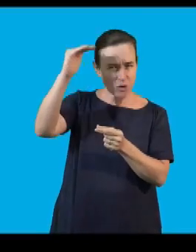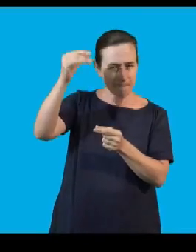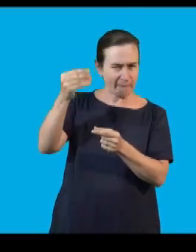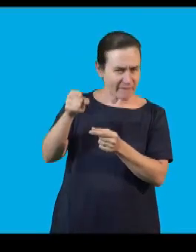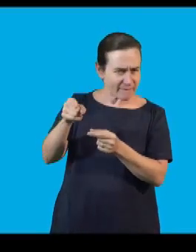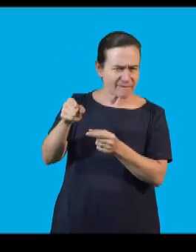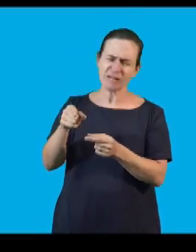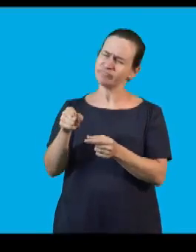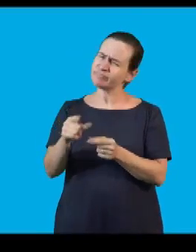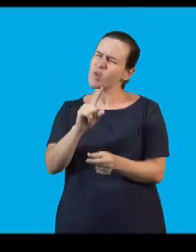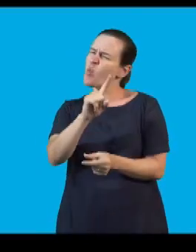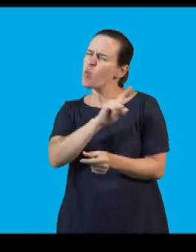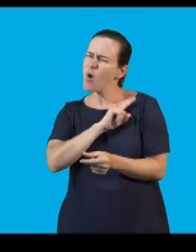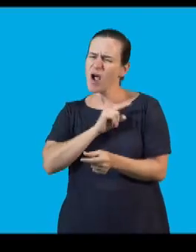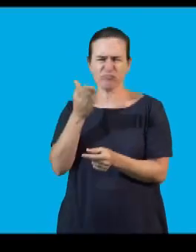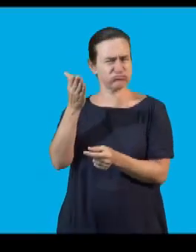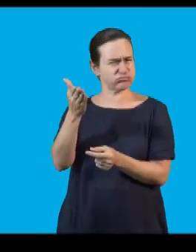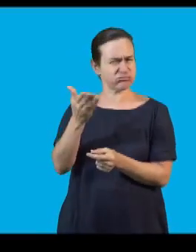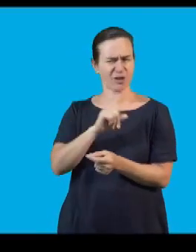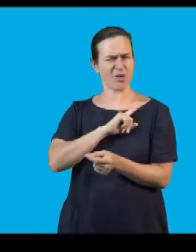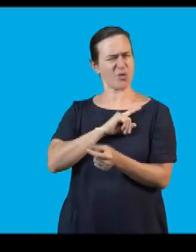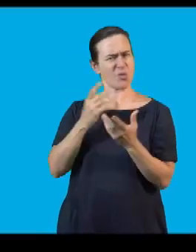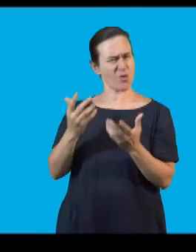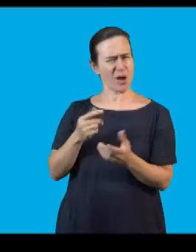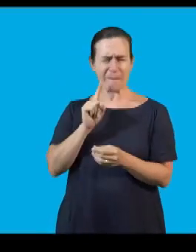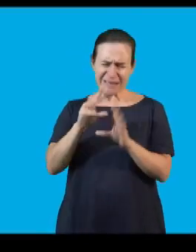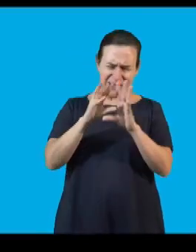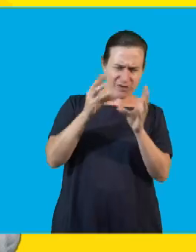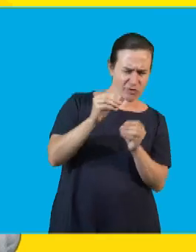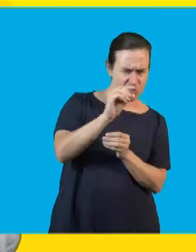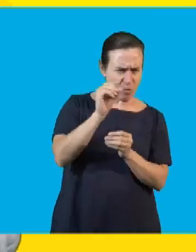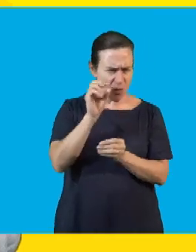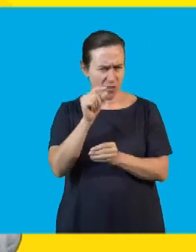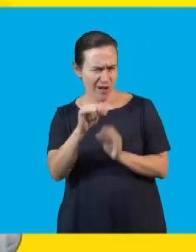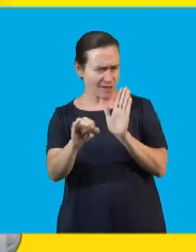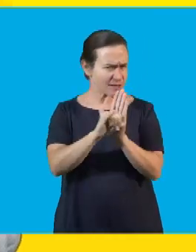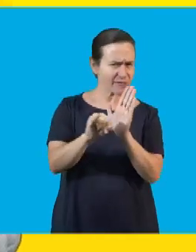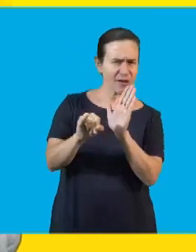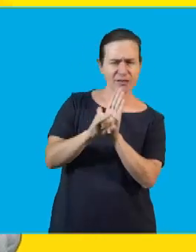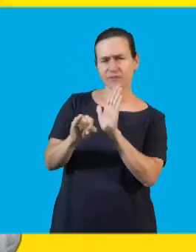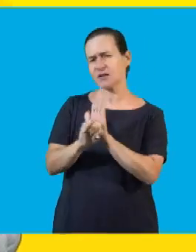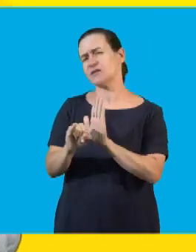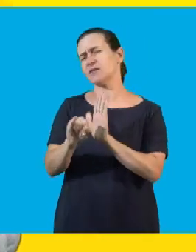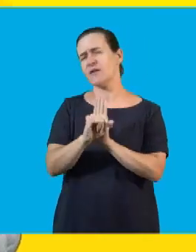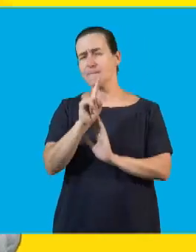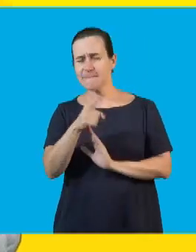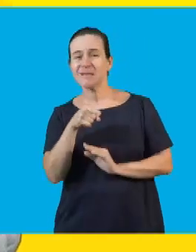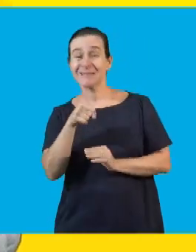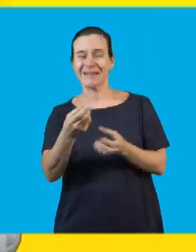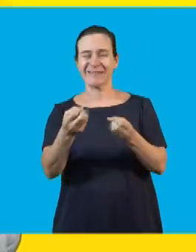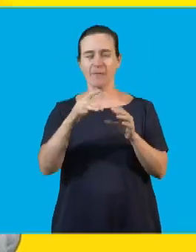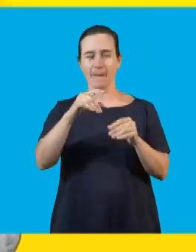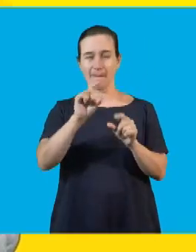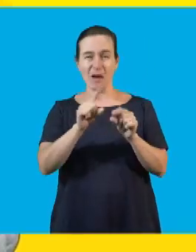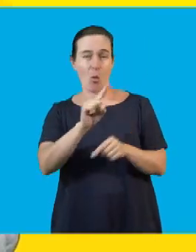for a reason. So remember, when we're identifying features, we look at all these little aspects that contribute to the